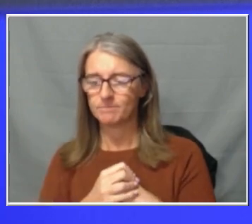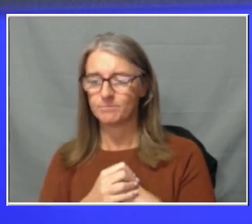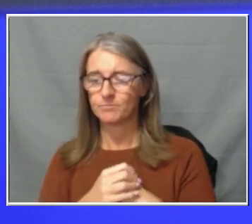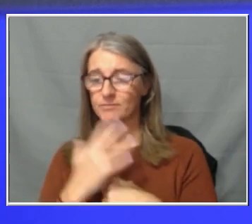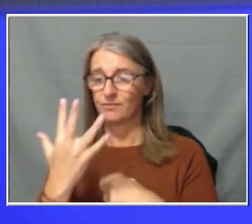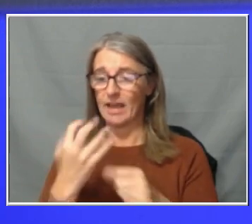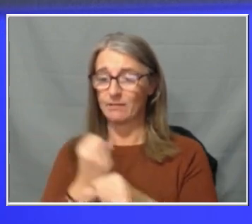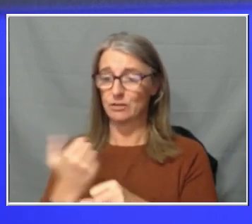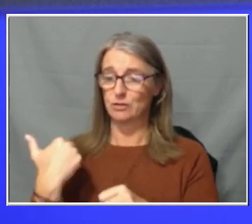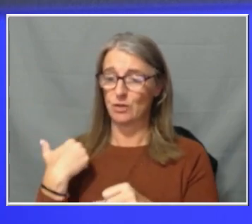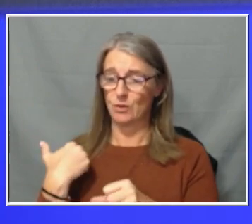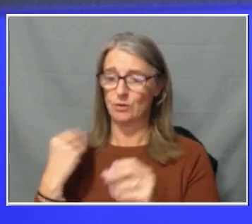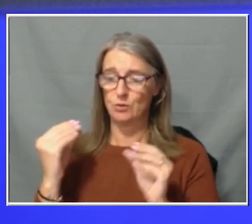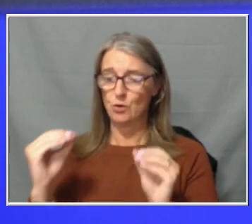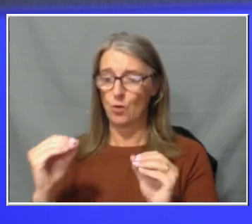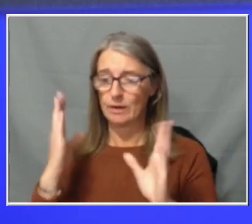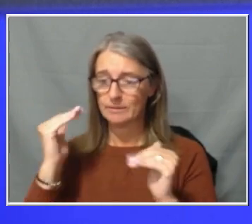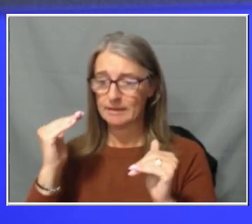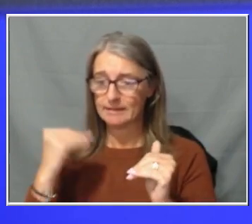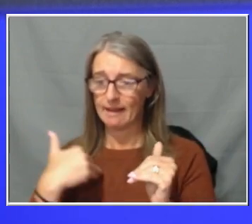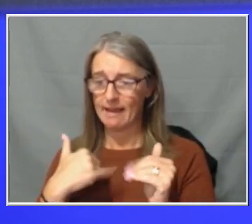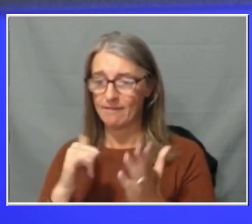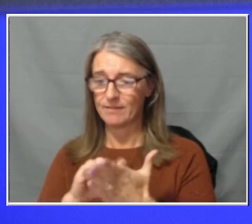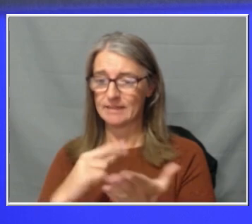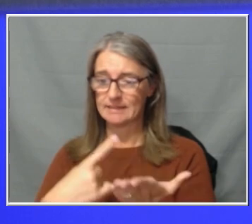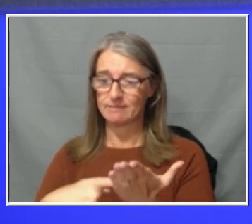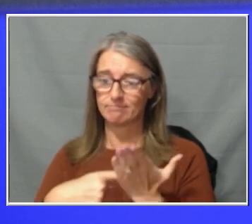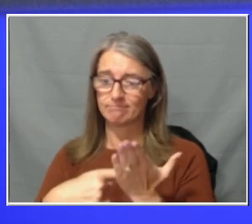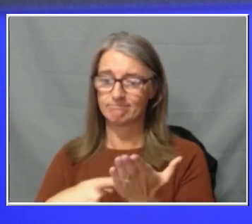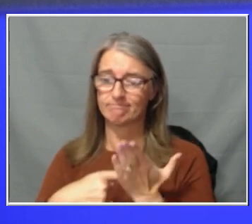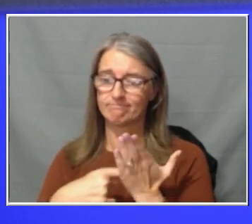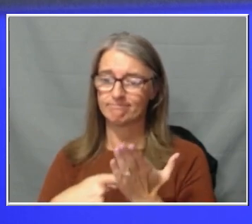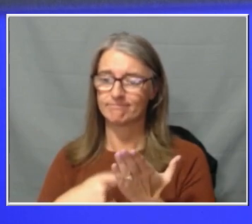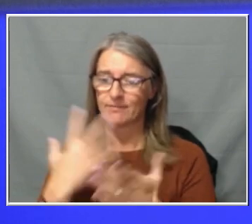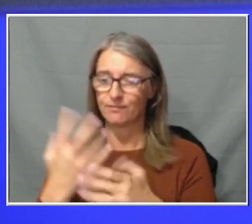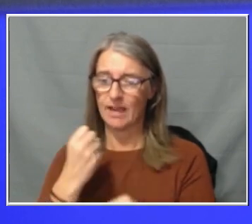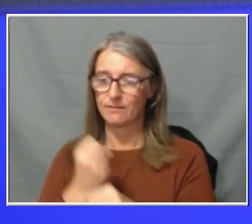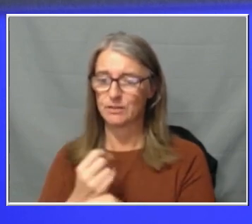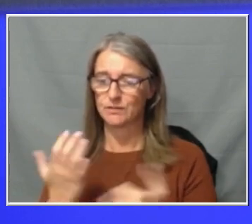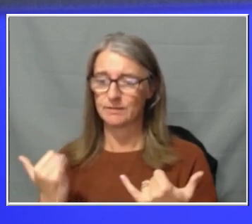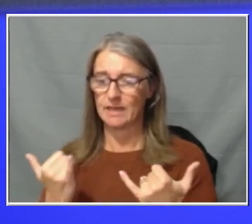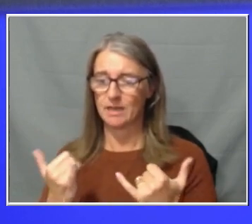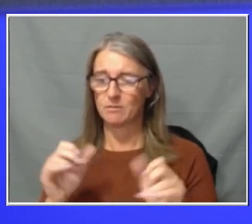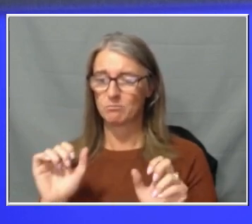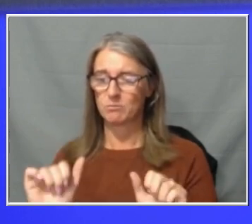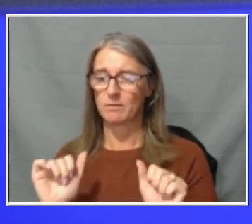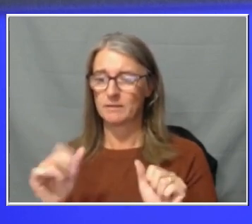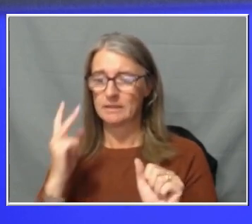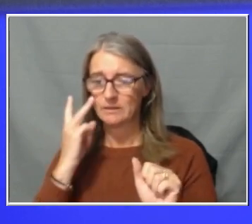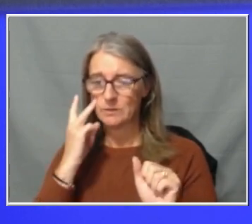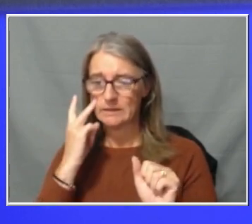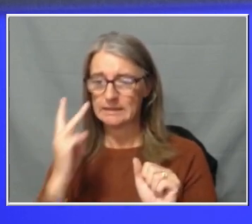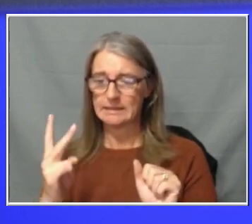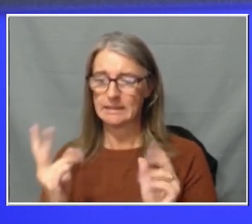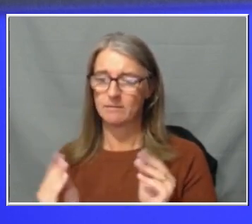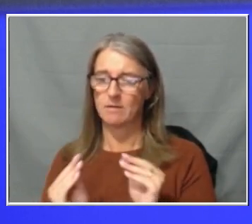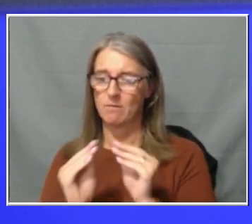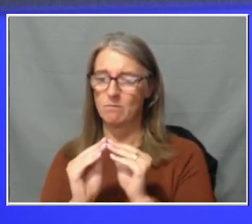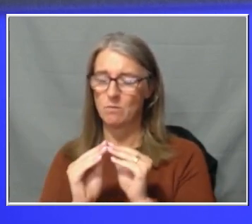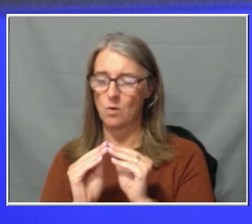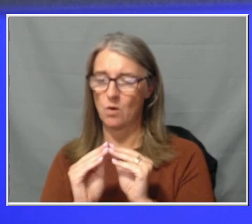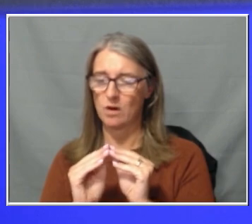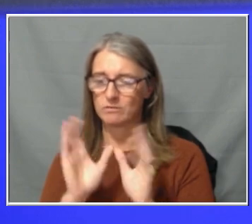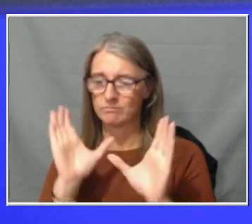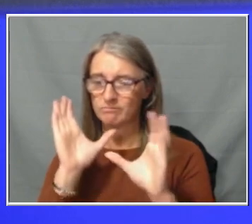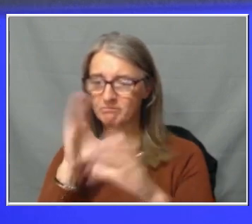ago, no one would have expected being able to have this conversation. 5 years from now, probably it's going to seem a little bit anachronistic,